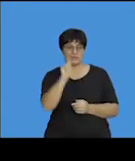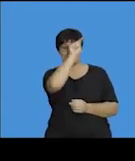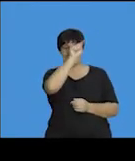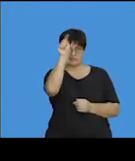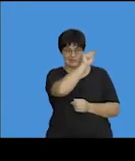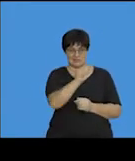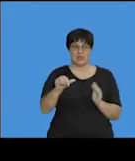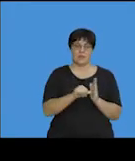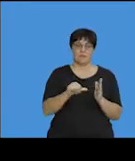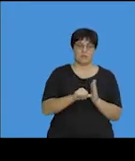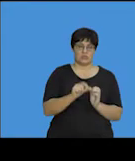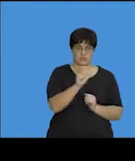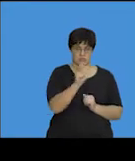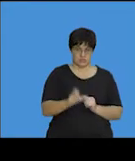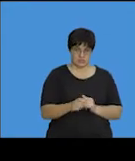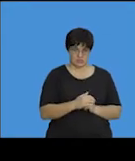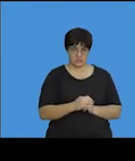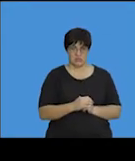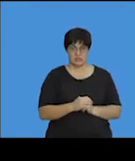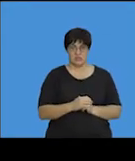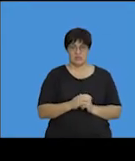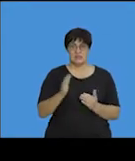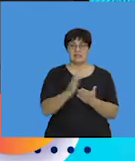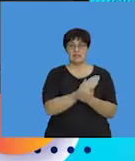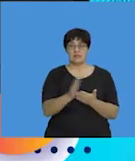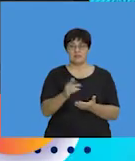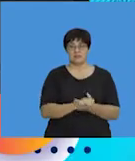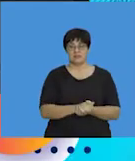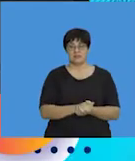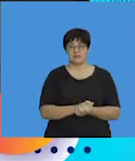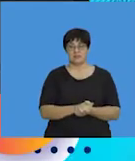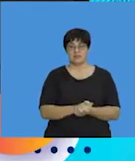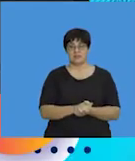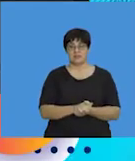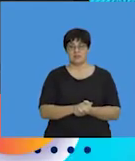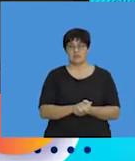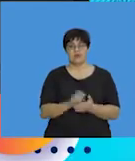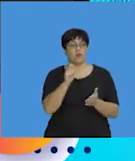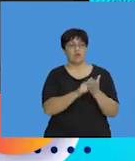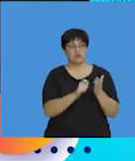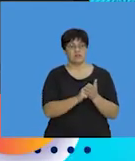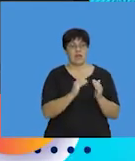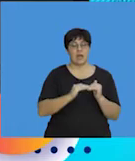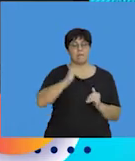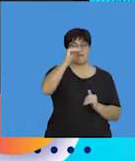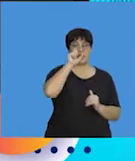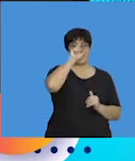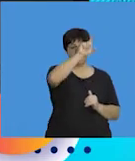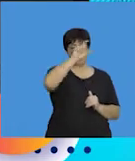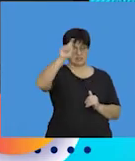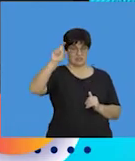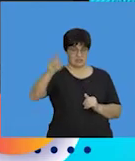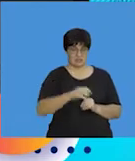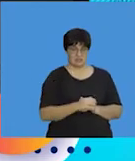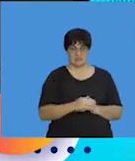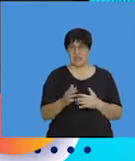ground. It's always a good idea to underline the important words. Sometimes, though, what they will do, for example, is they'll write